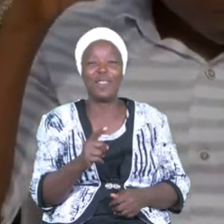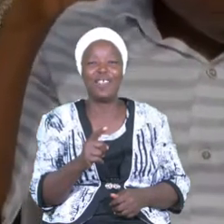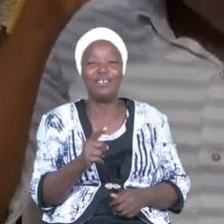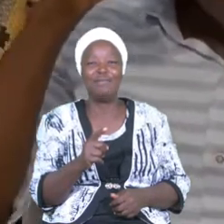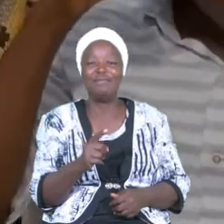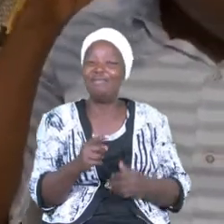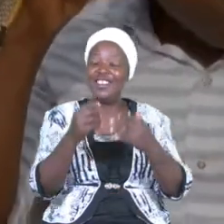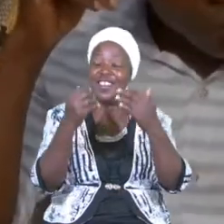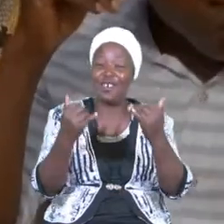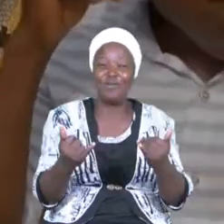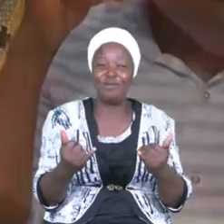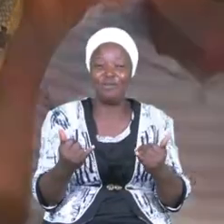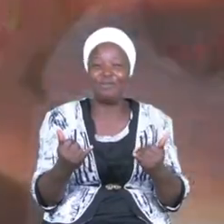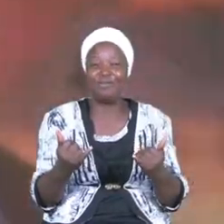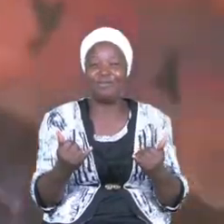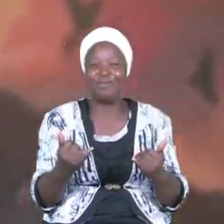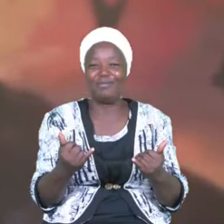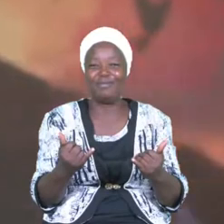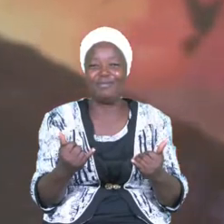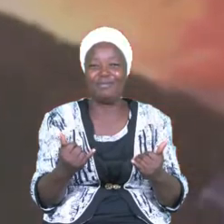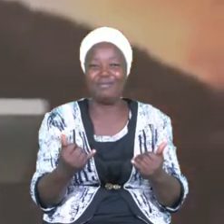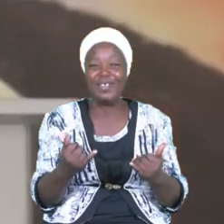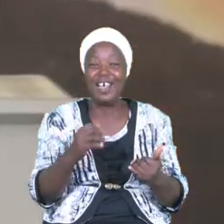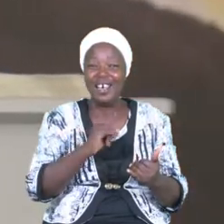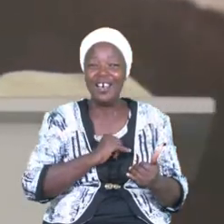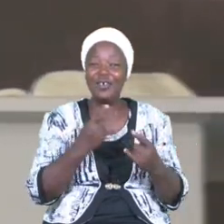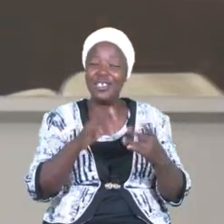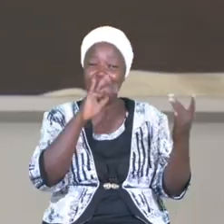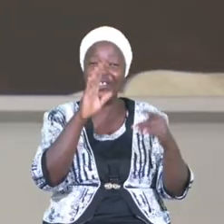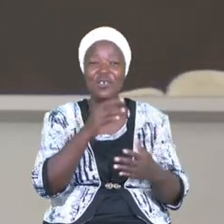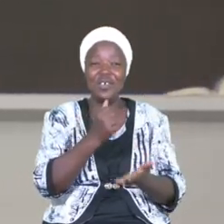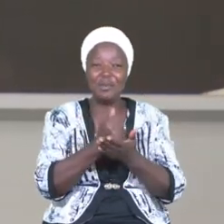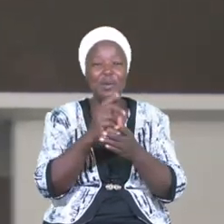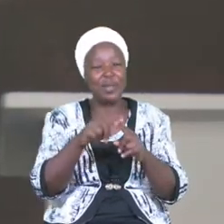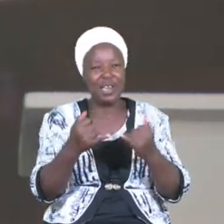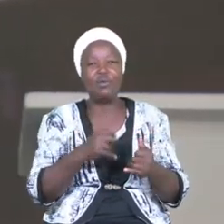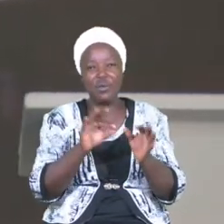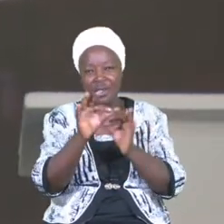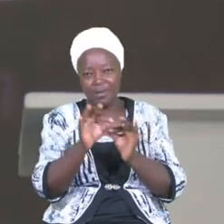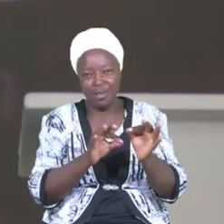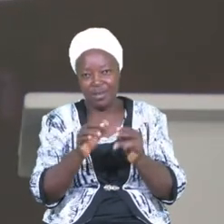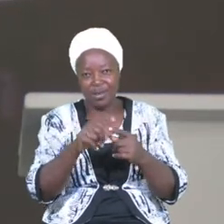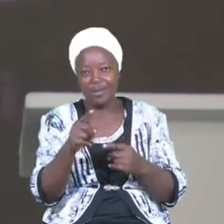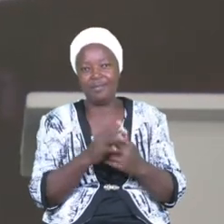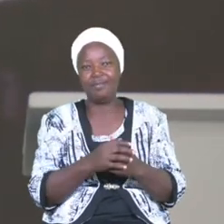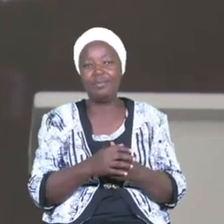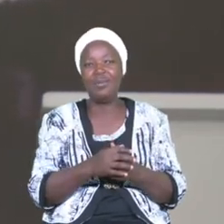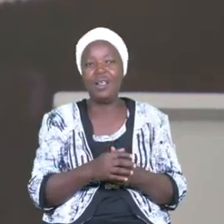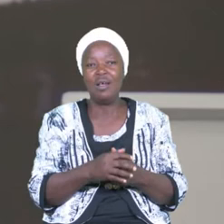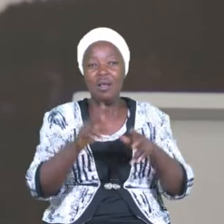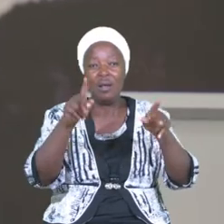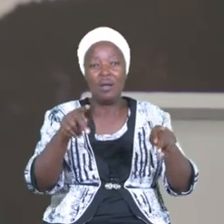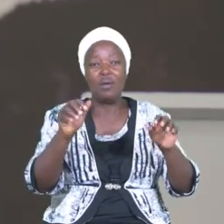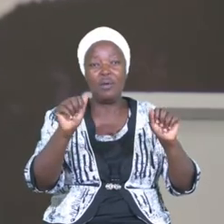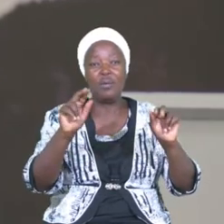Now, I was waiting for your amen, but let me explain. Paul, the